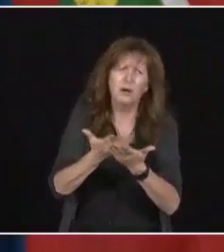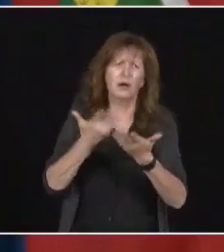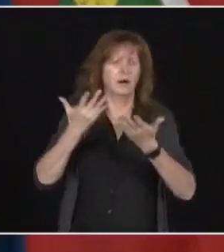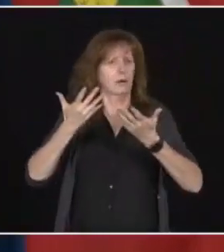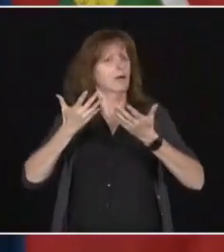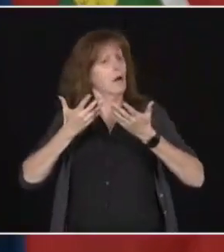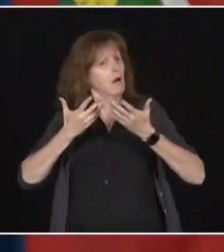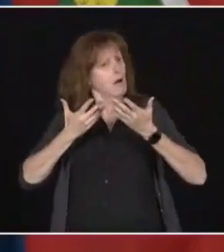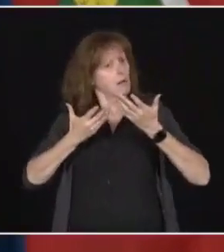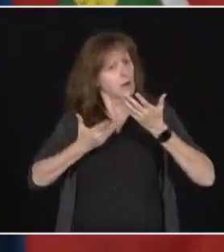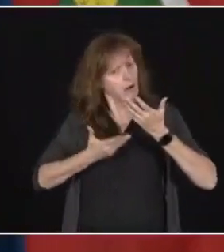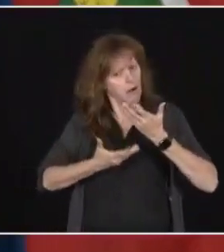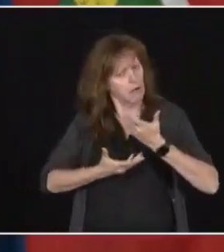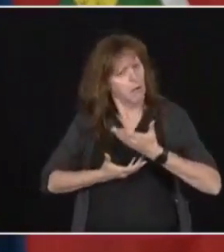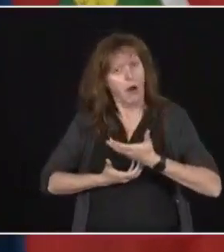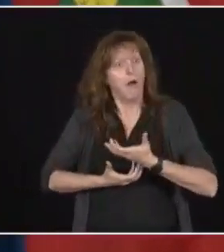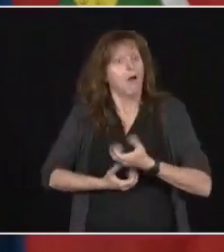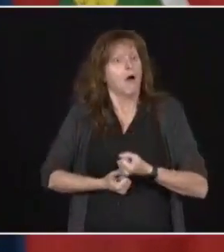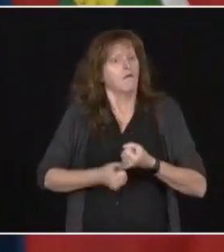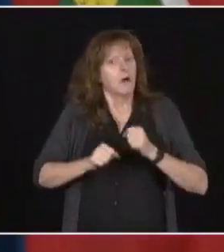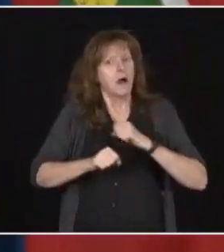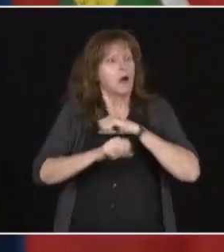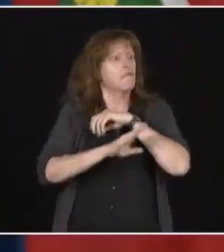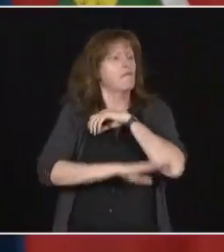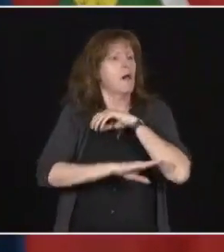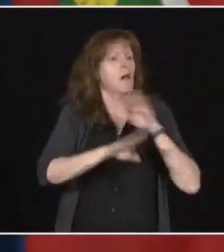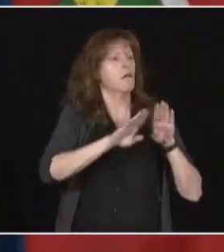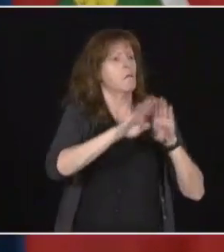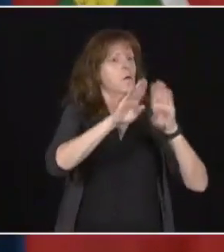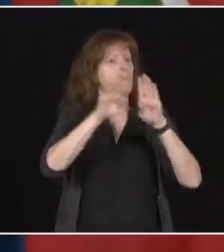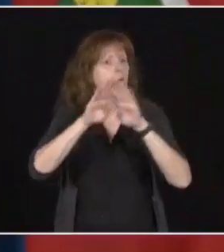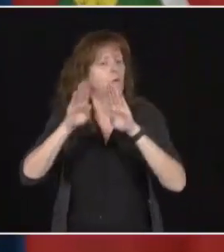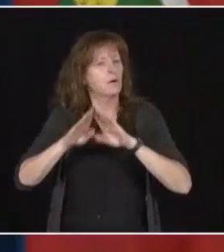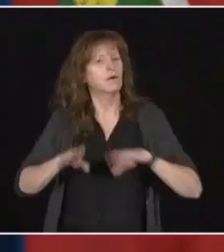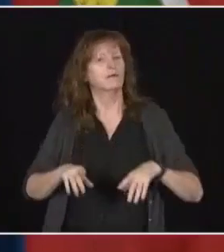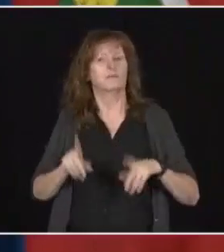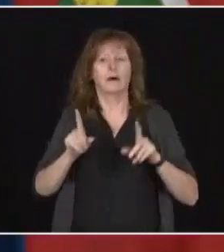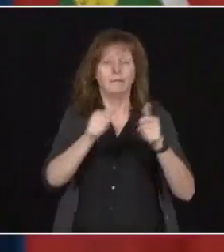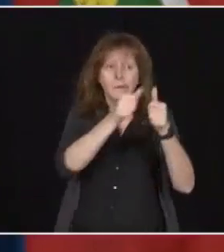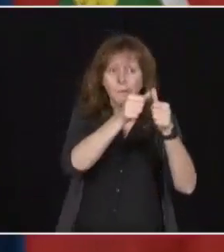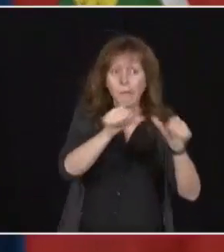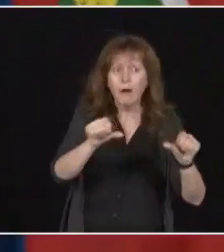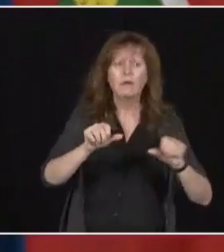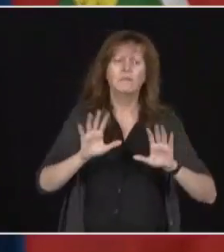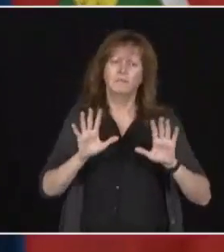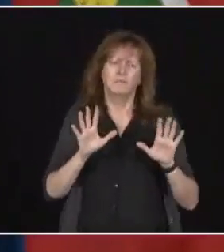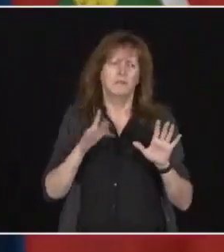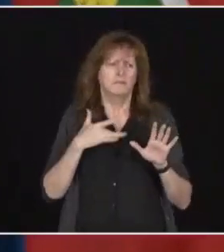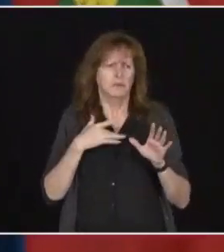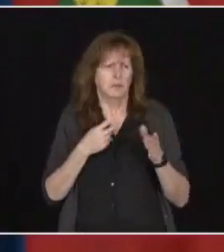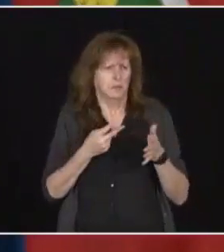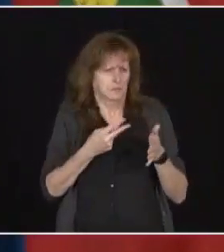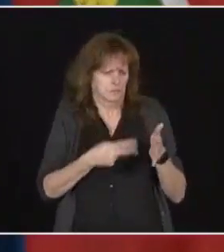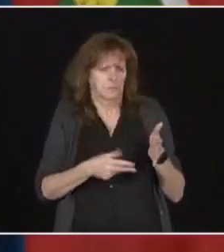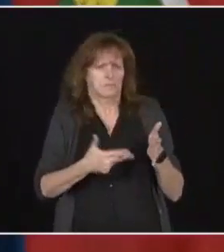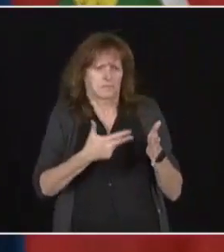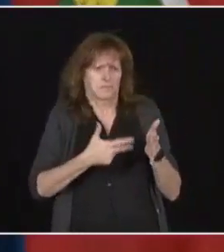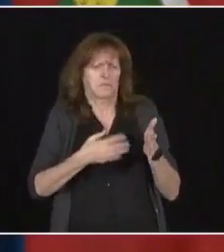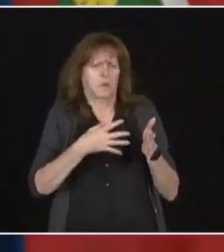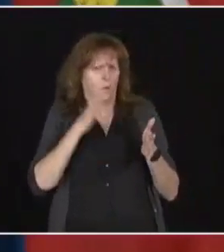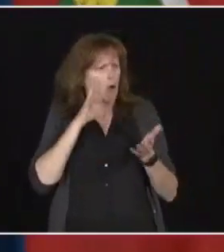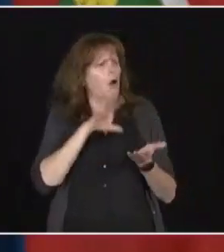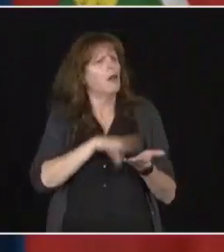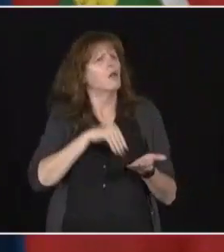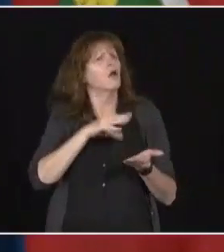signed and returned to institutions and first initial deposits are due. So I believe in the coming weeks we will learn a lot more